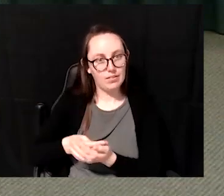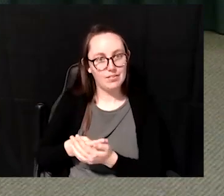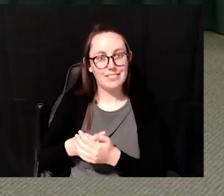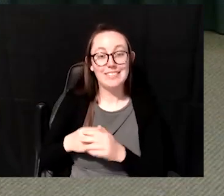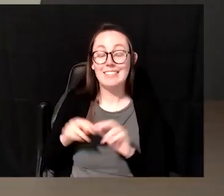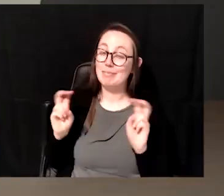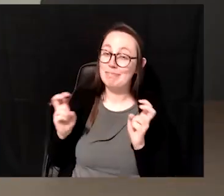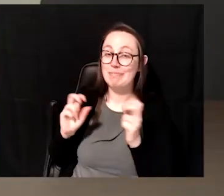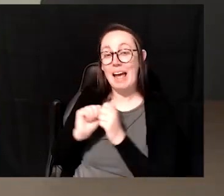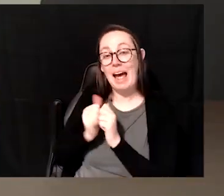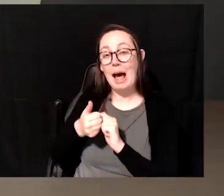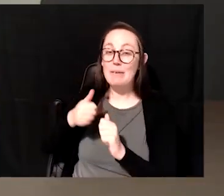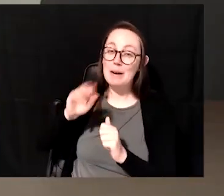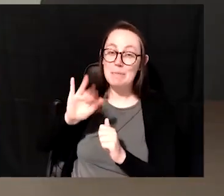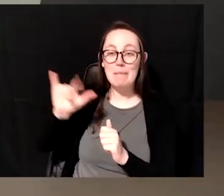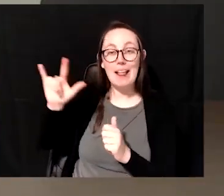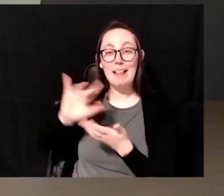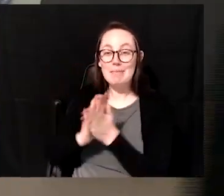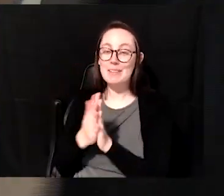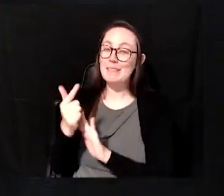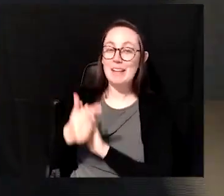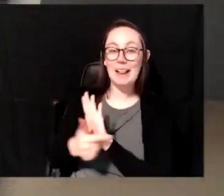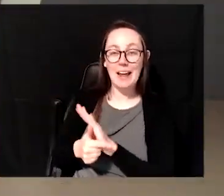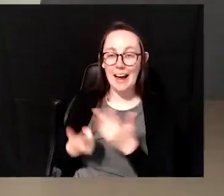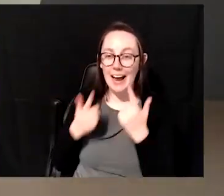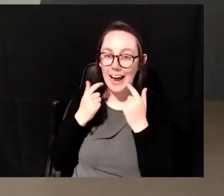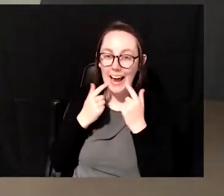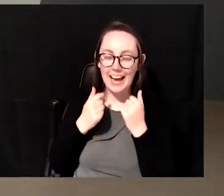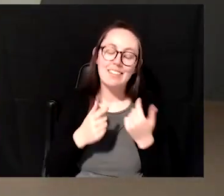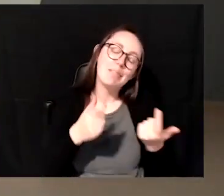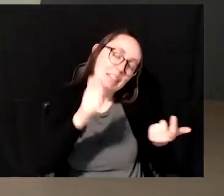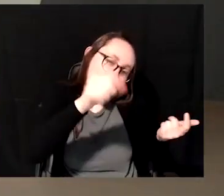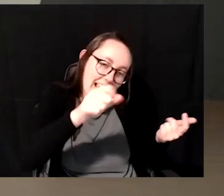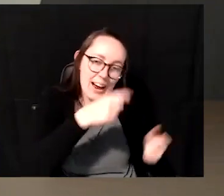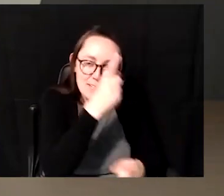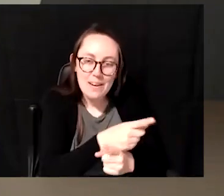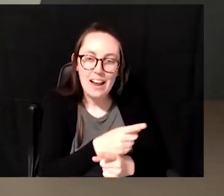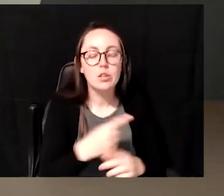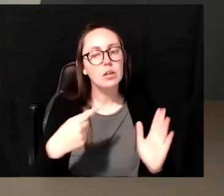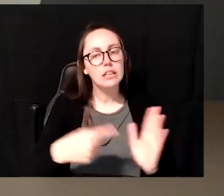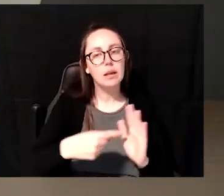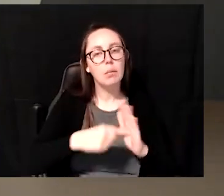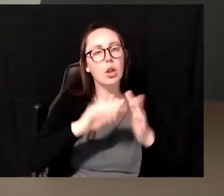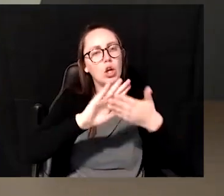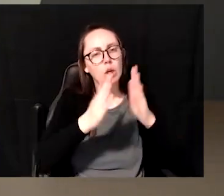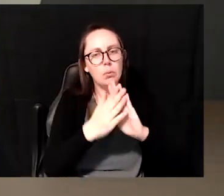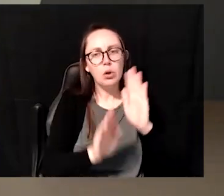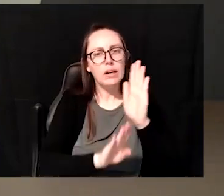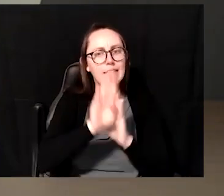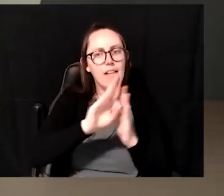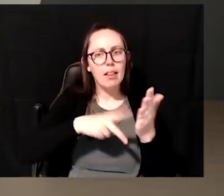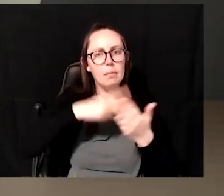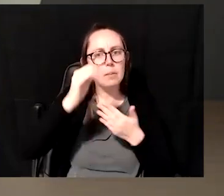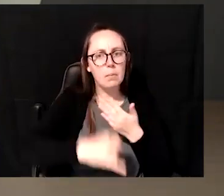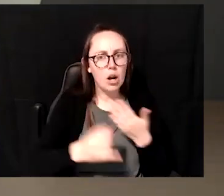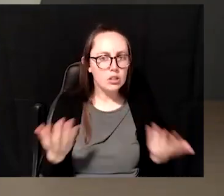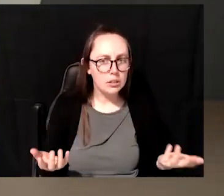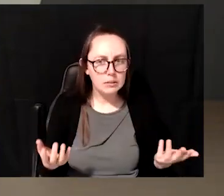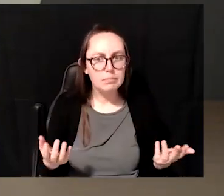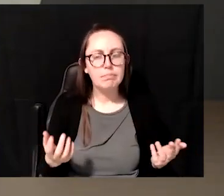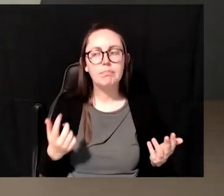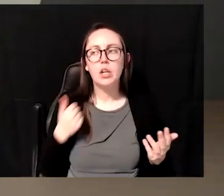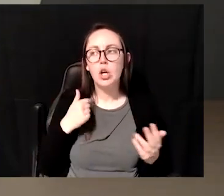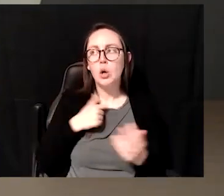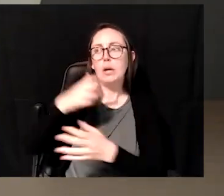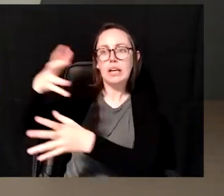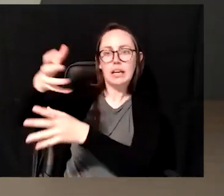it's kind of like that thank you so so so like let's say we do a community development project and we secure a